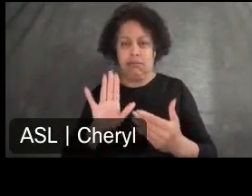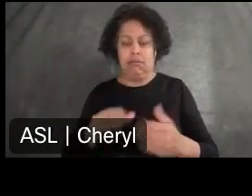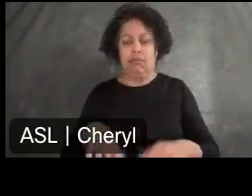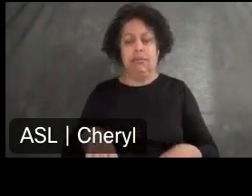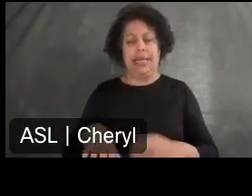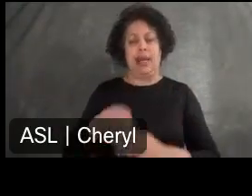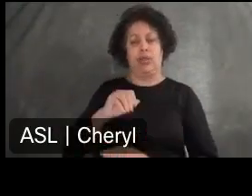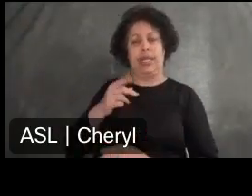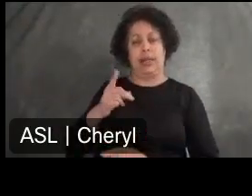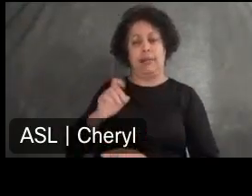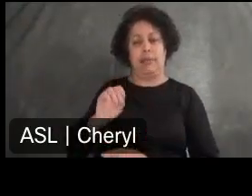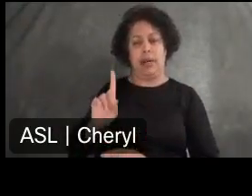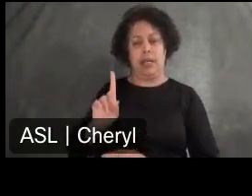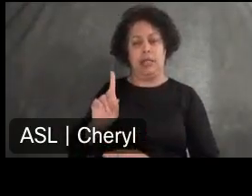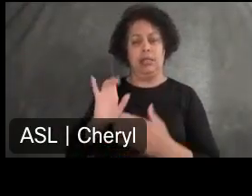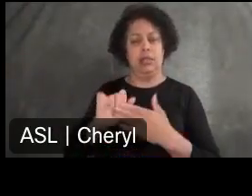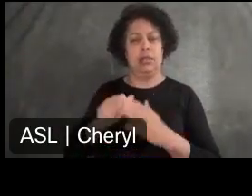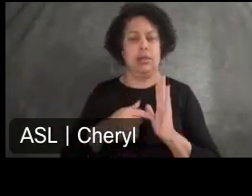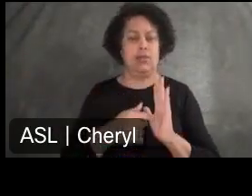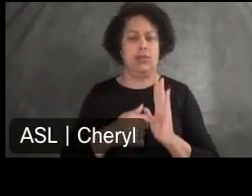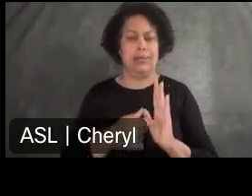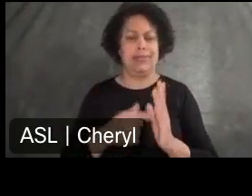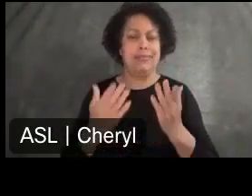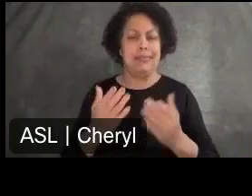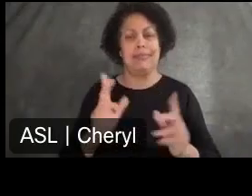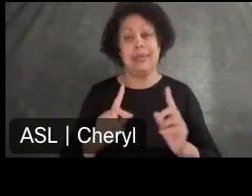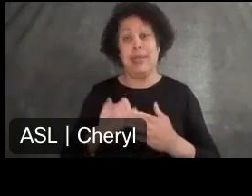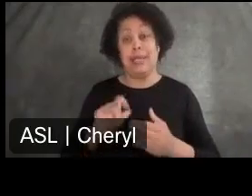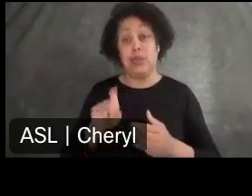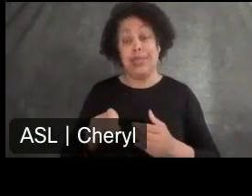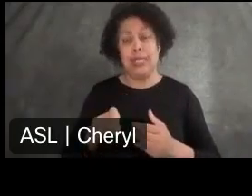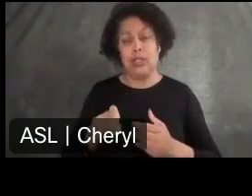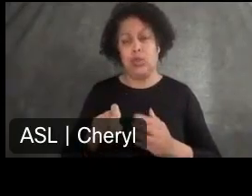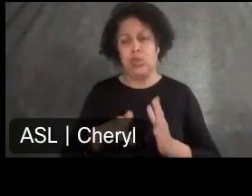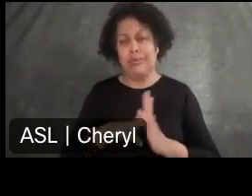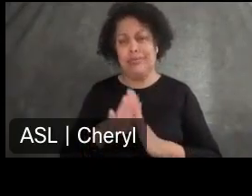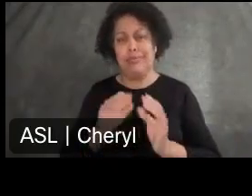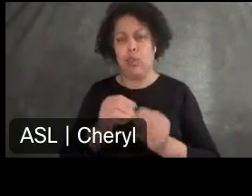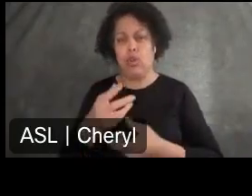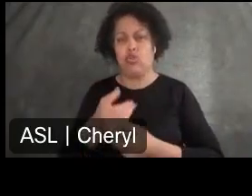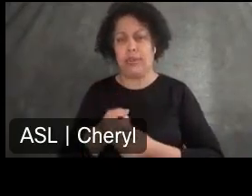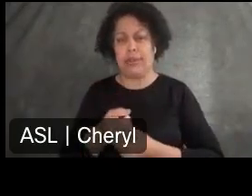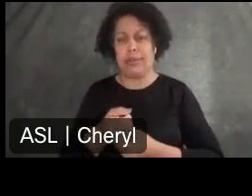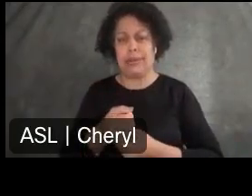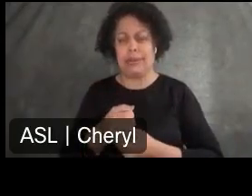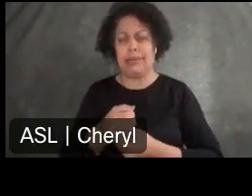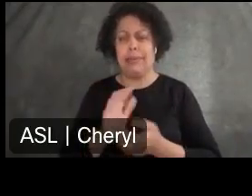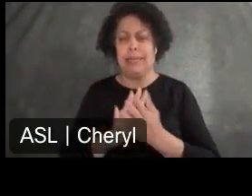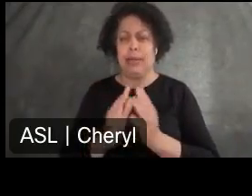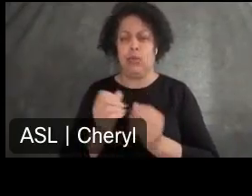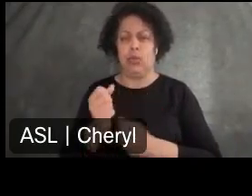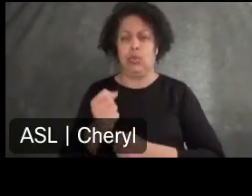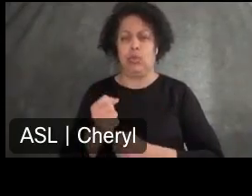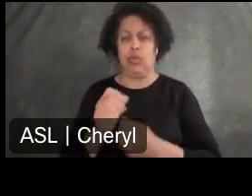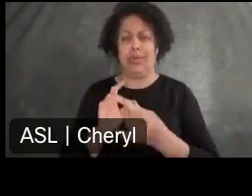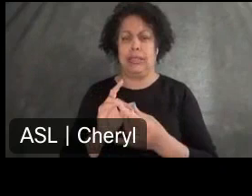represent maybe people that you need to build trust with and deepen relationship with, or these could